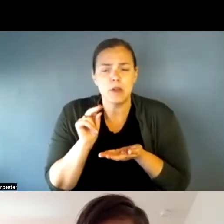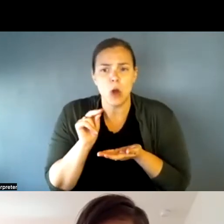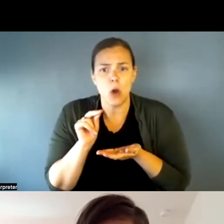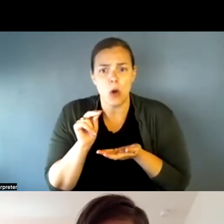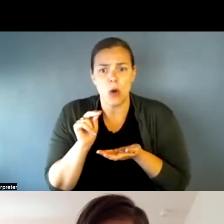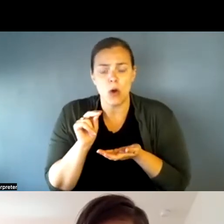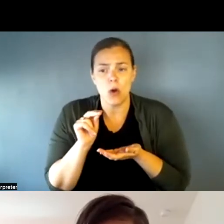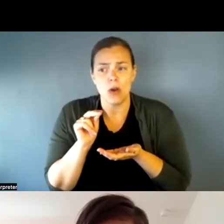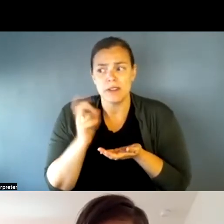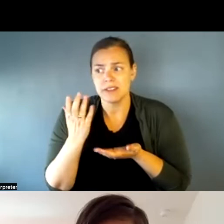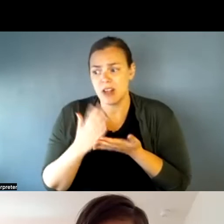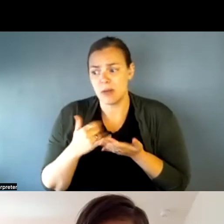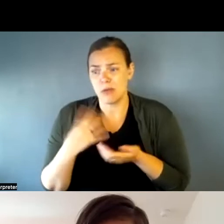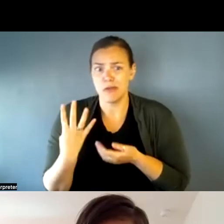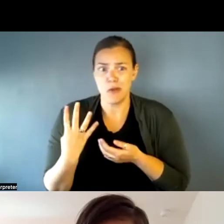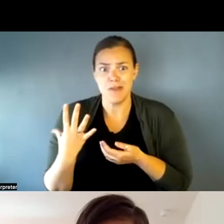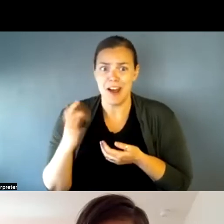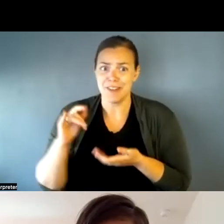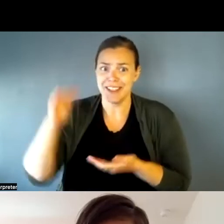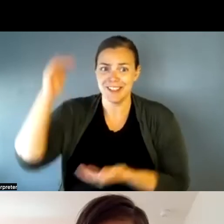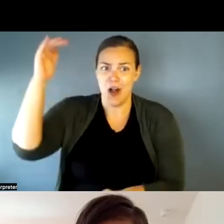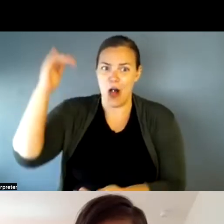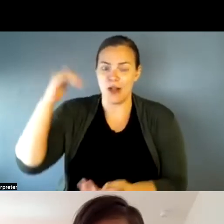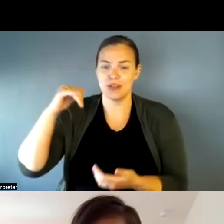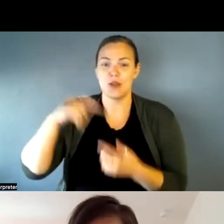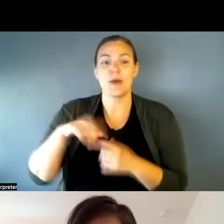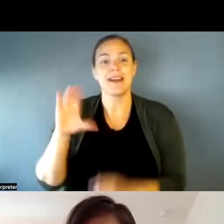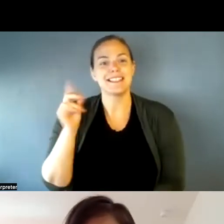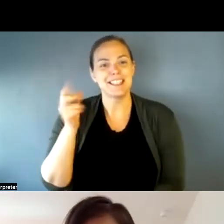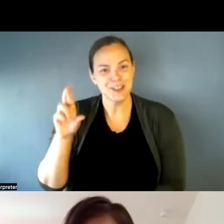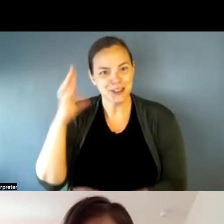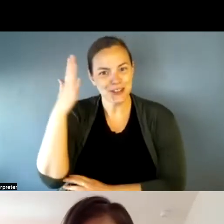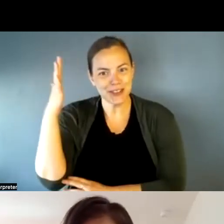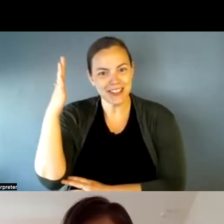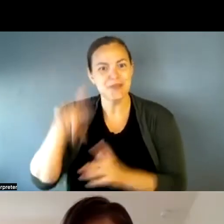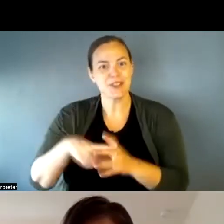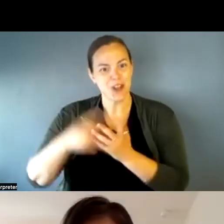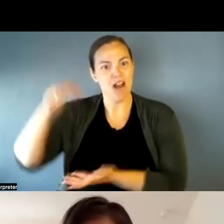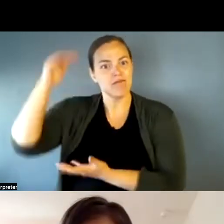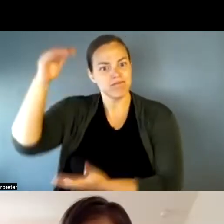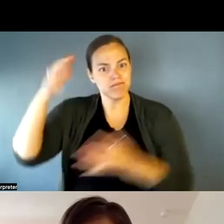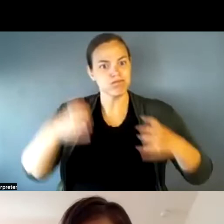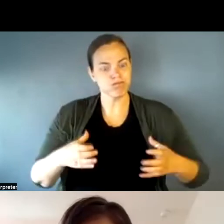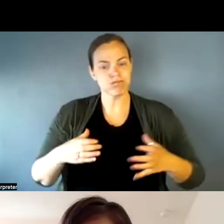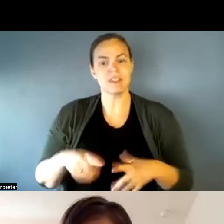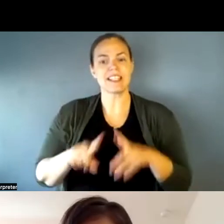4 or 5 feet tall, of cedar trees. Okay. Different start trees, and they